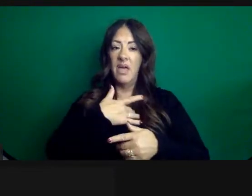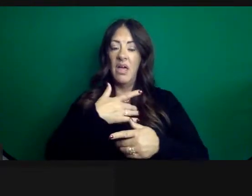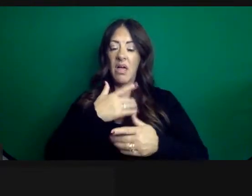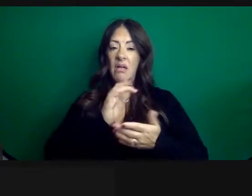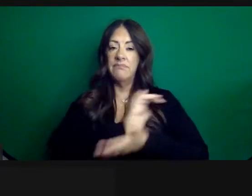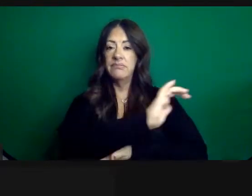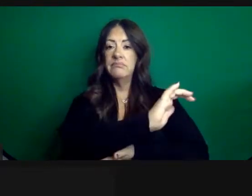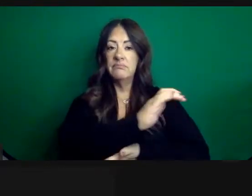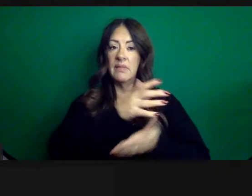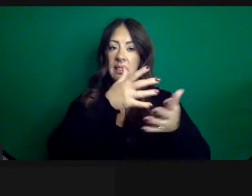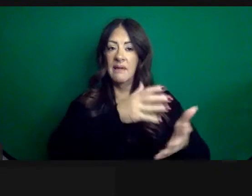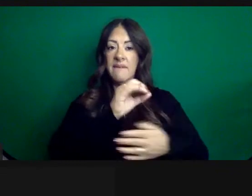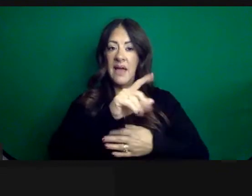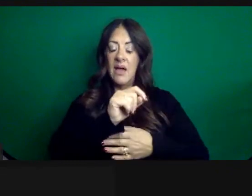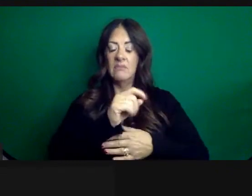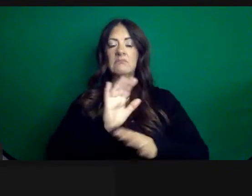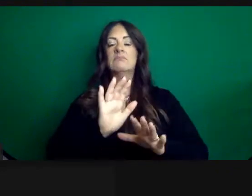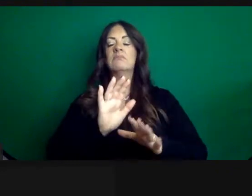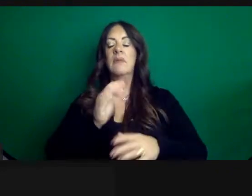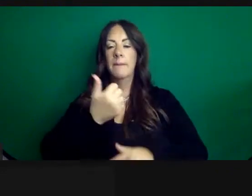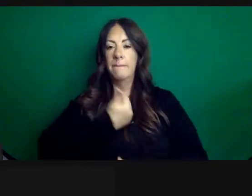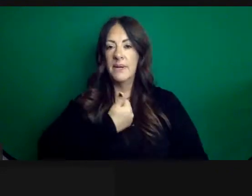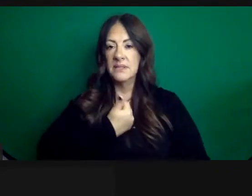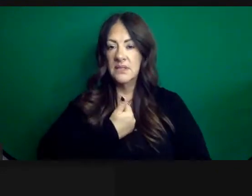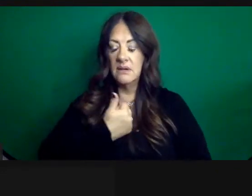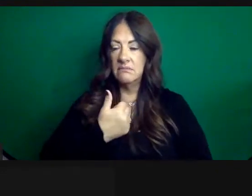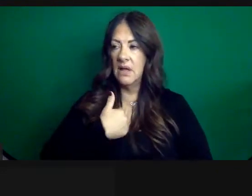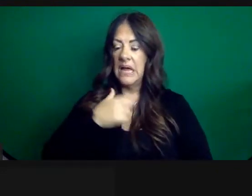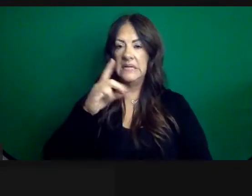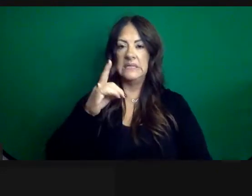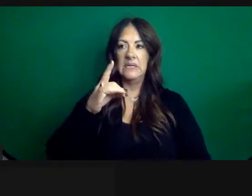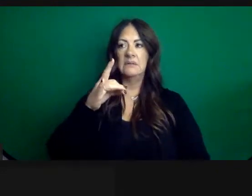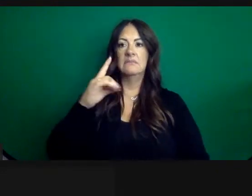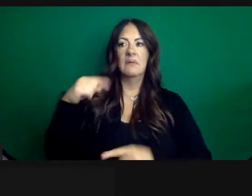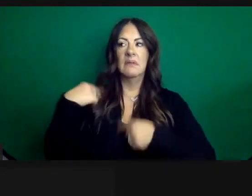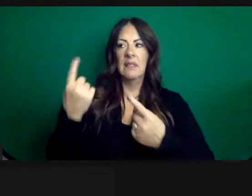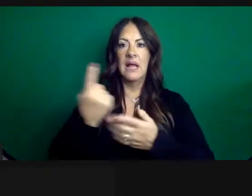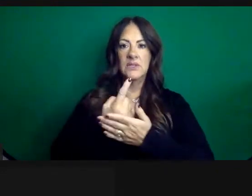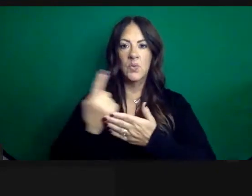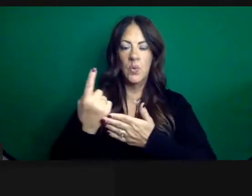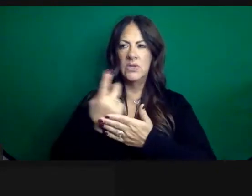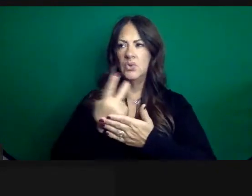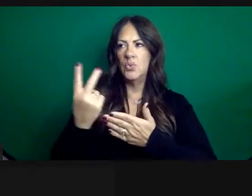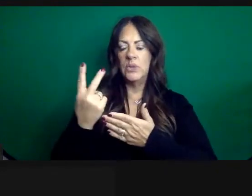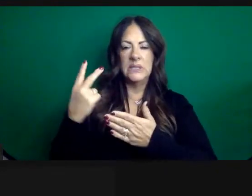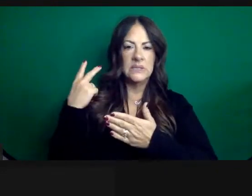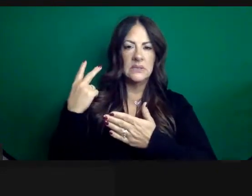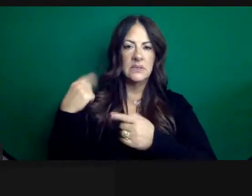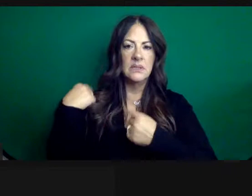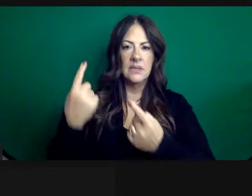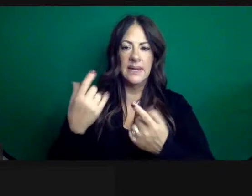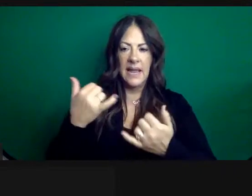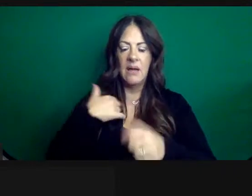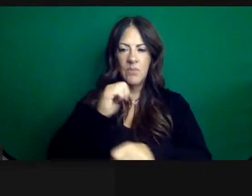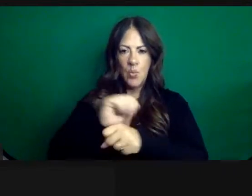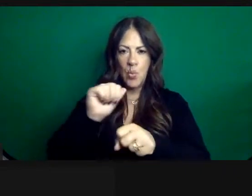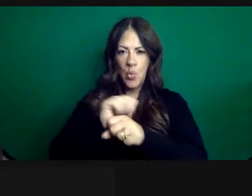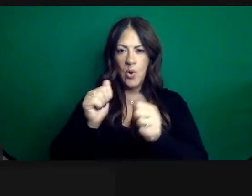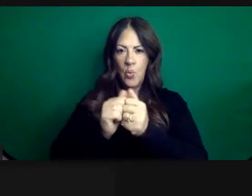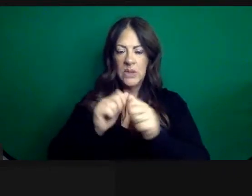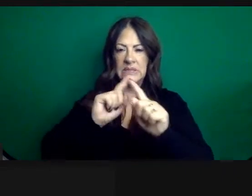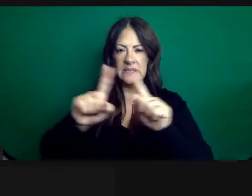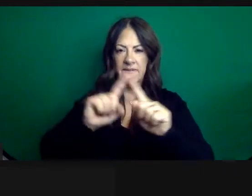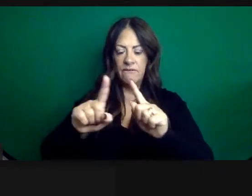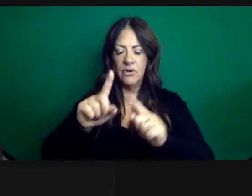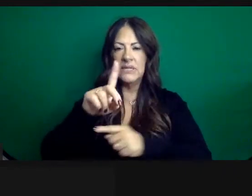I have myself been spending quite a bit of time over the last week, 2 weeks, working with various